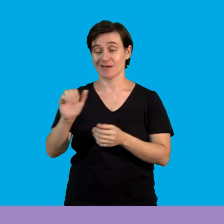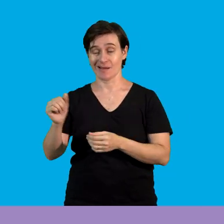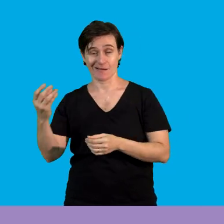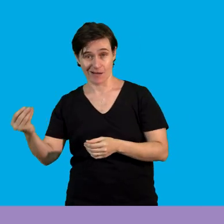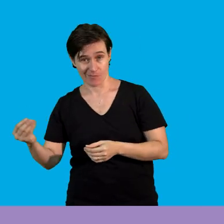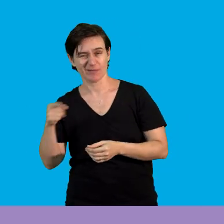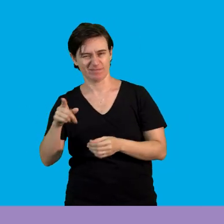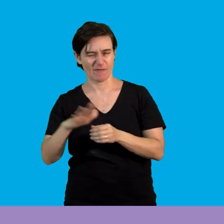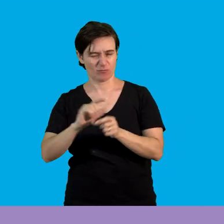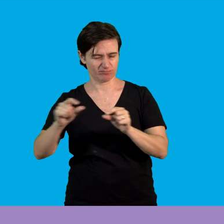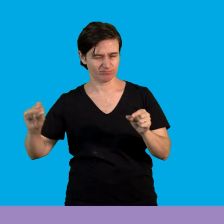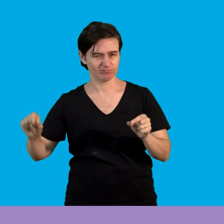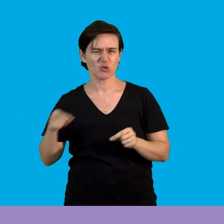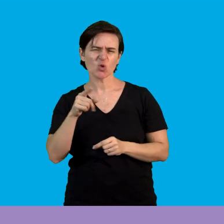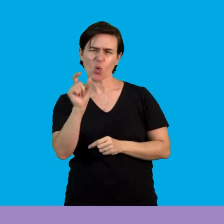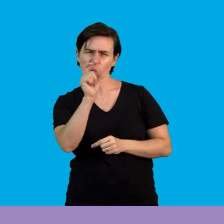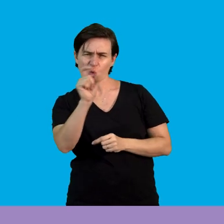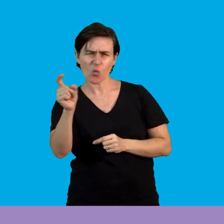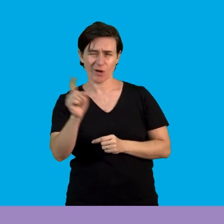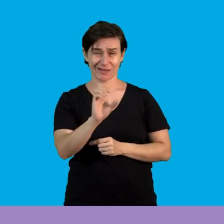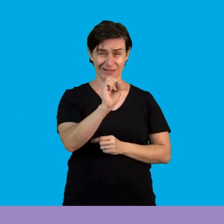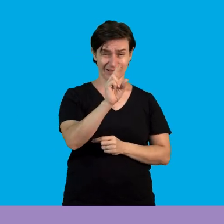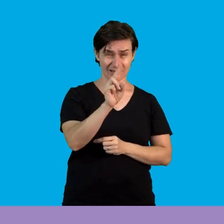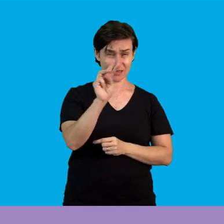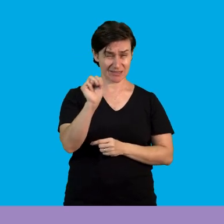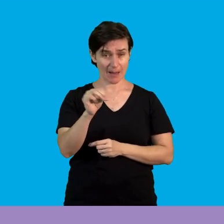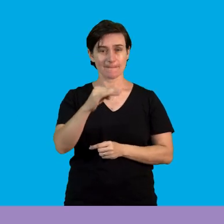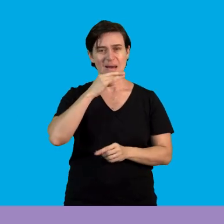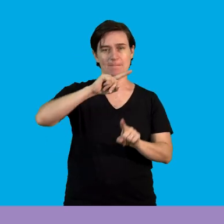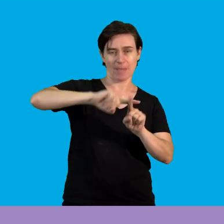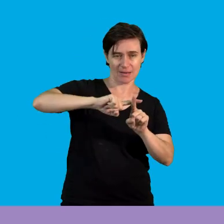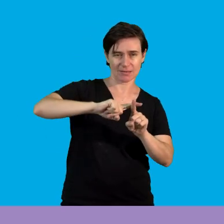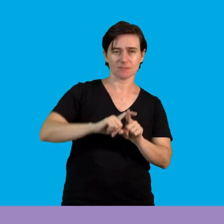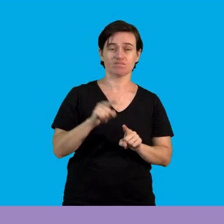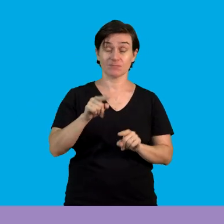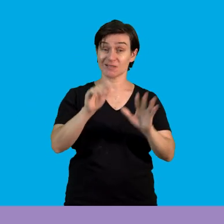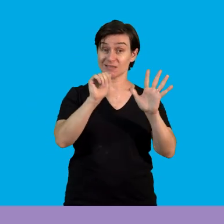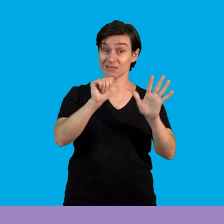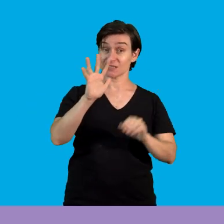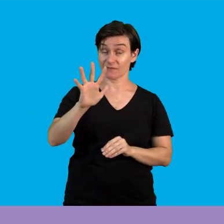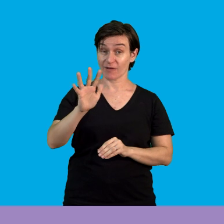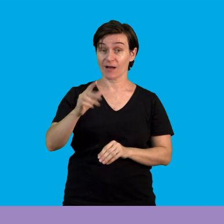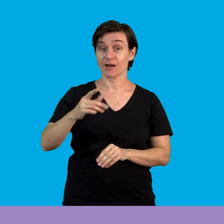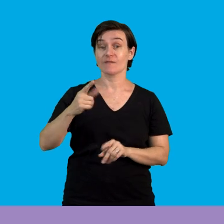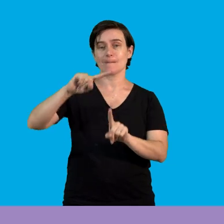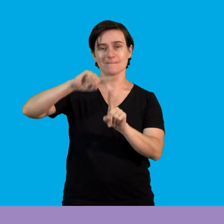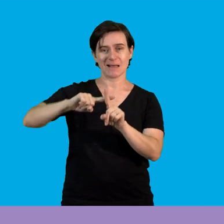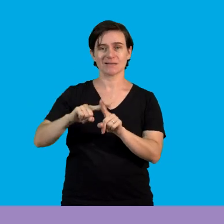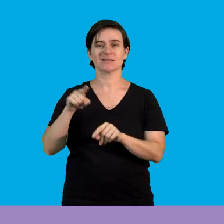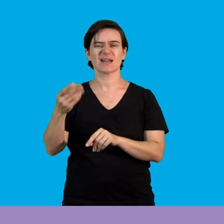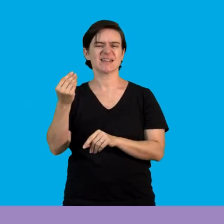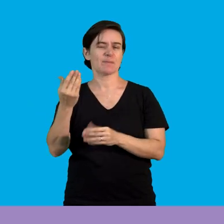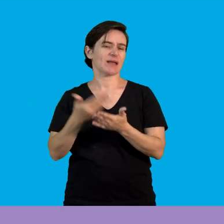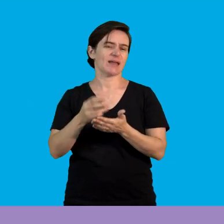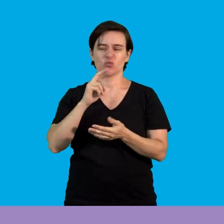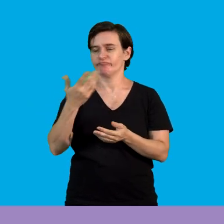number. Again, we look at the keywords. The sum means we are adding 65 and a number.